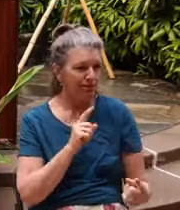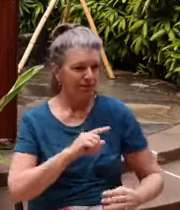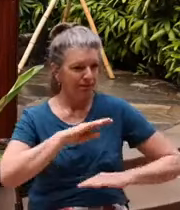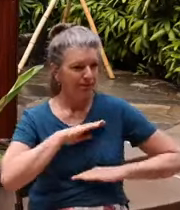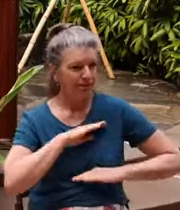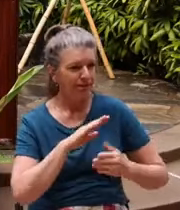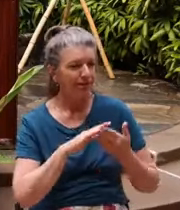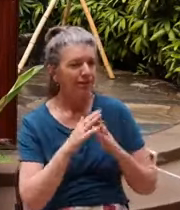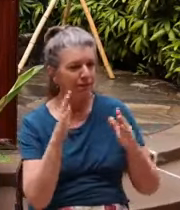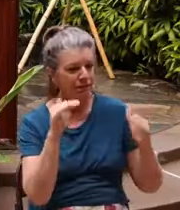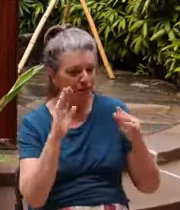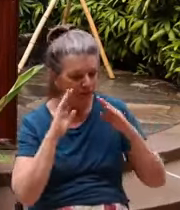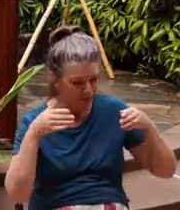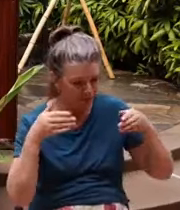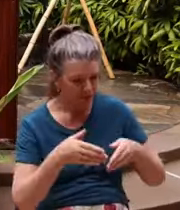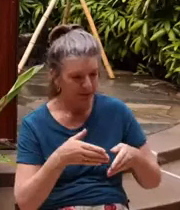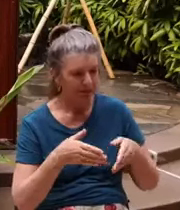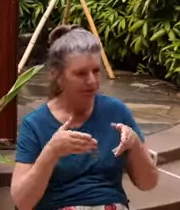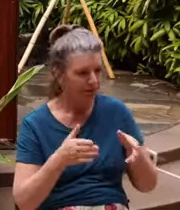on